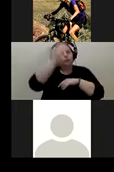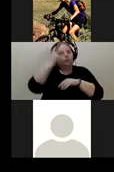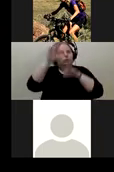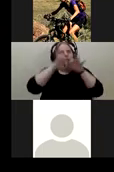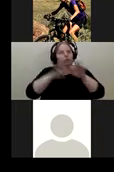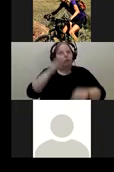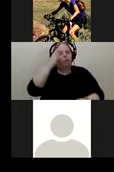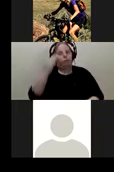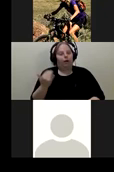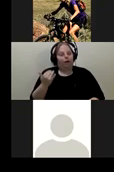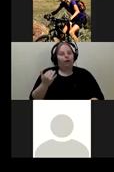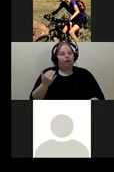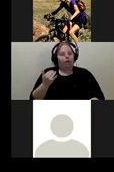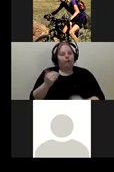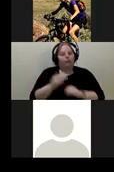because